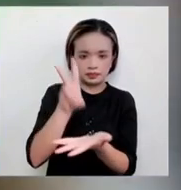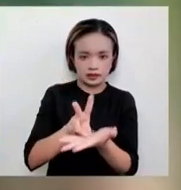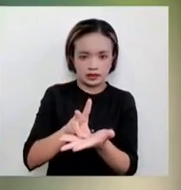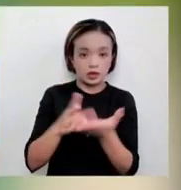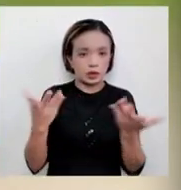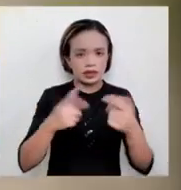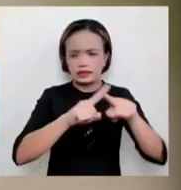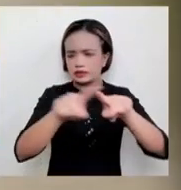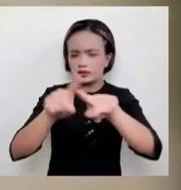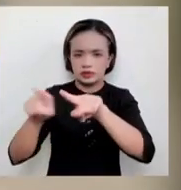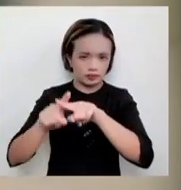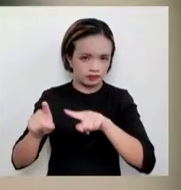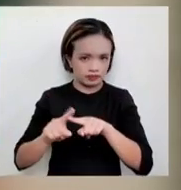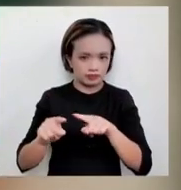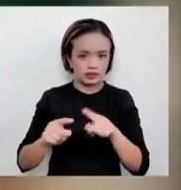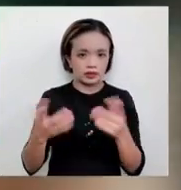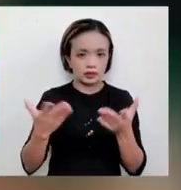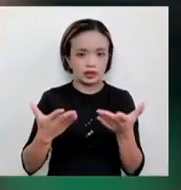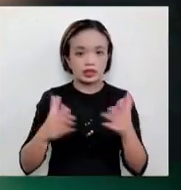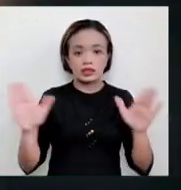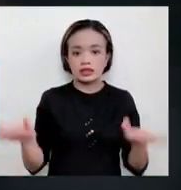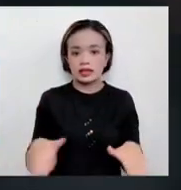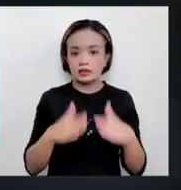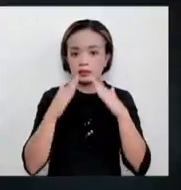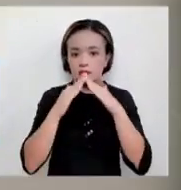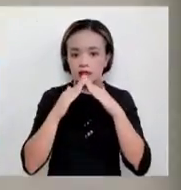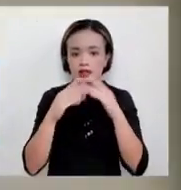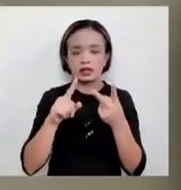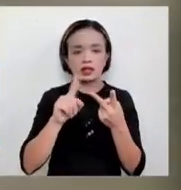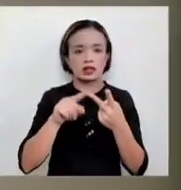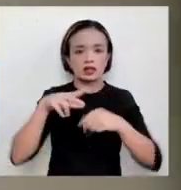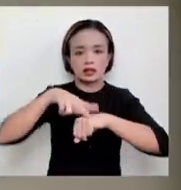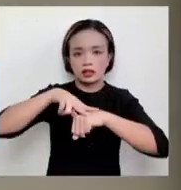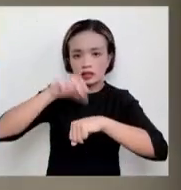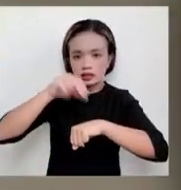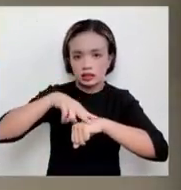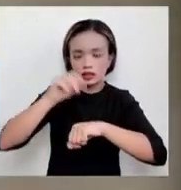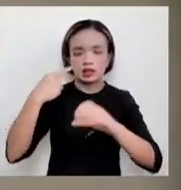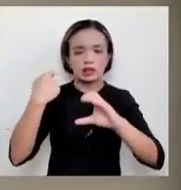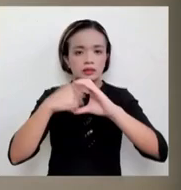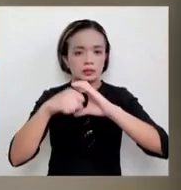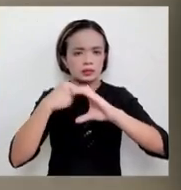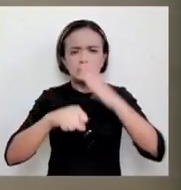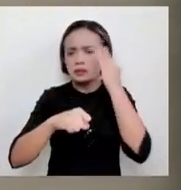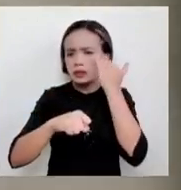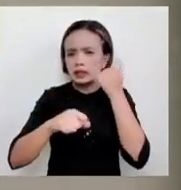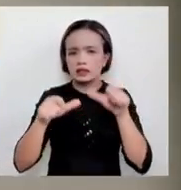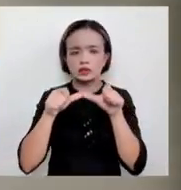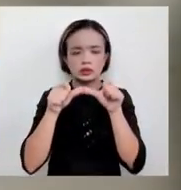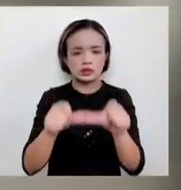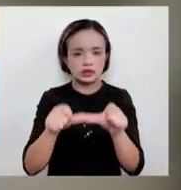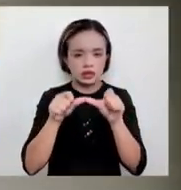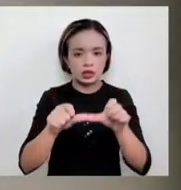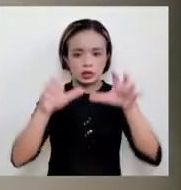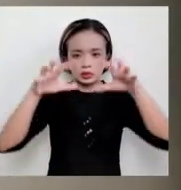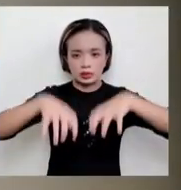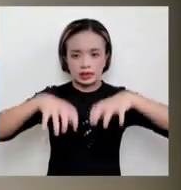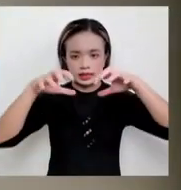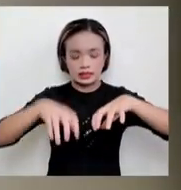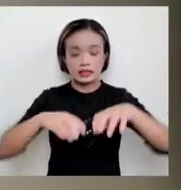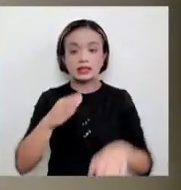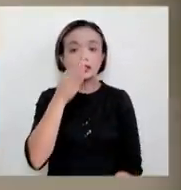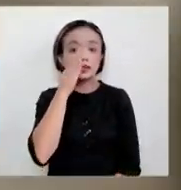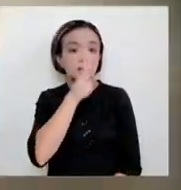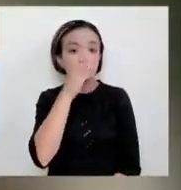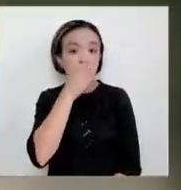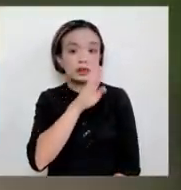evacuation centers in the provinces of Albay, Camarines Norte, and Camarines Sur due to the continuous heavy rains in the Bicol region since